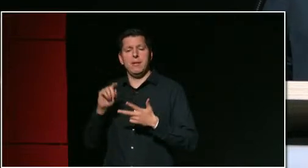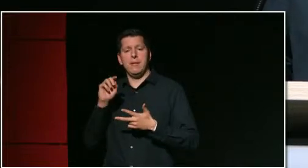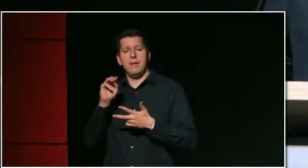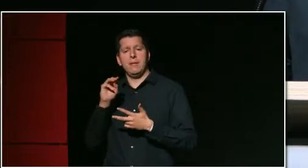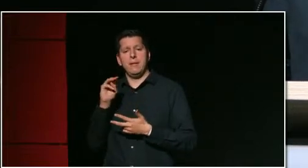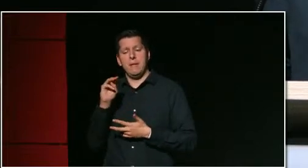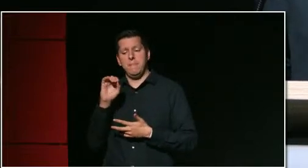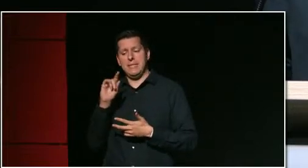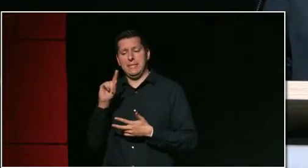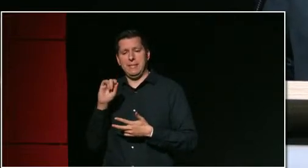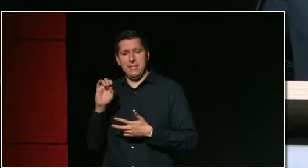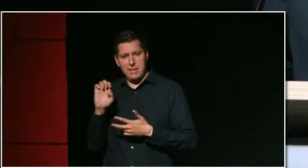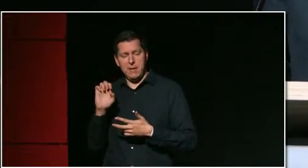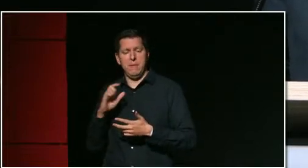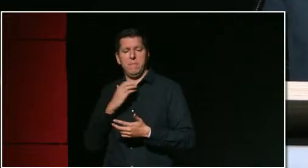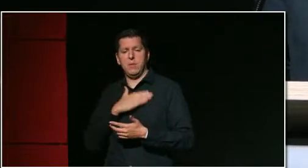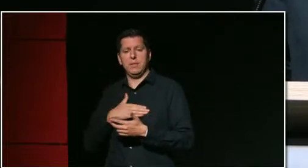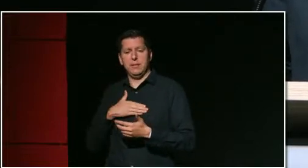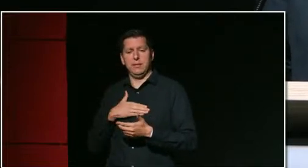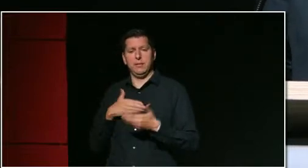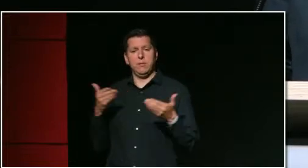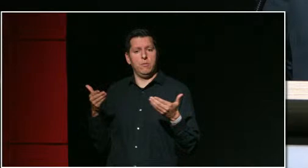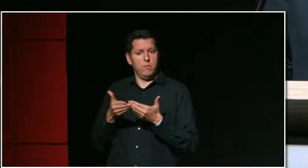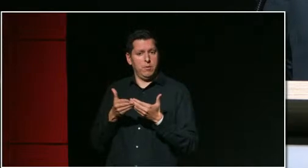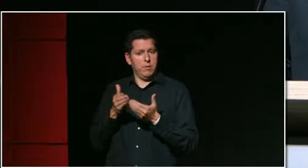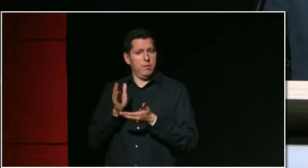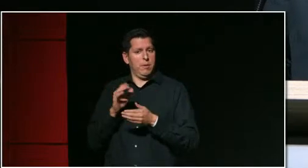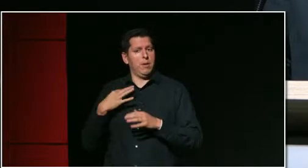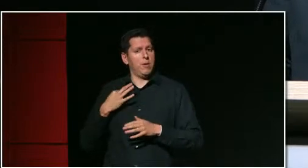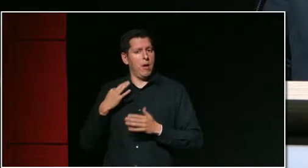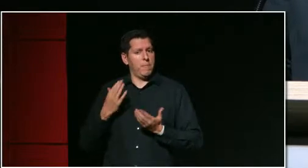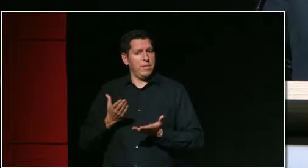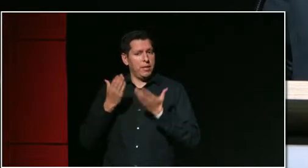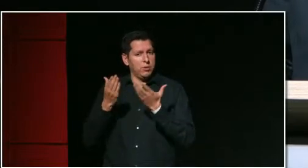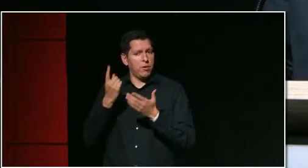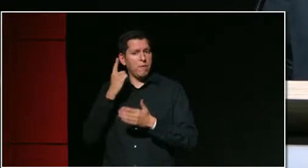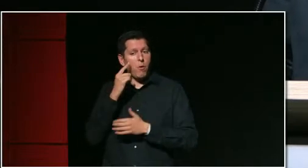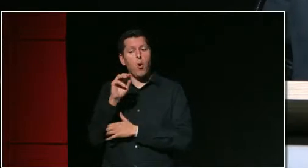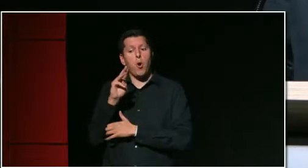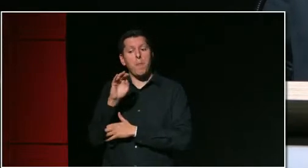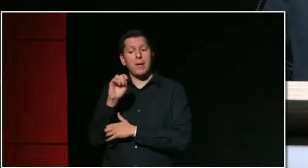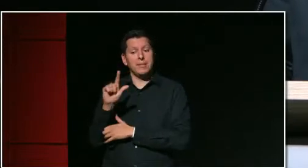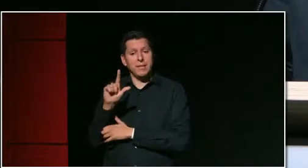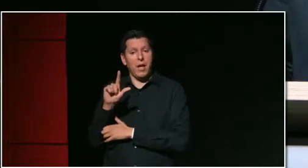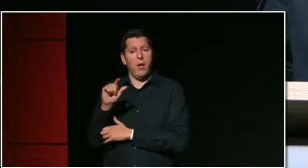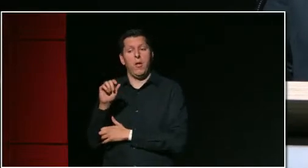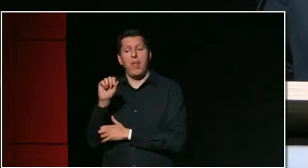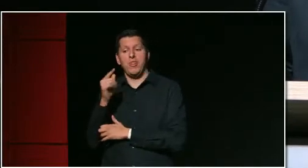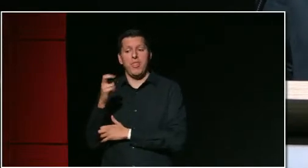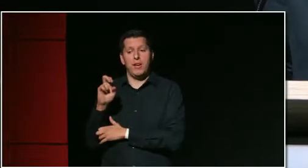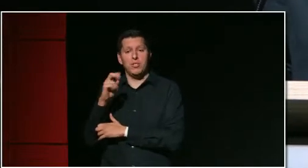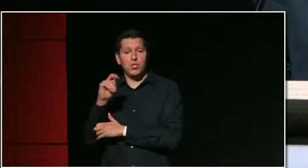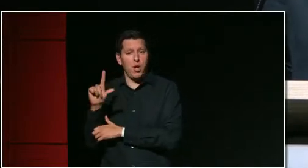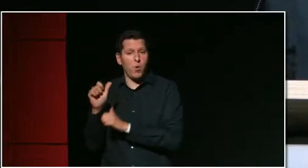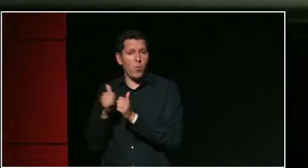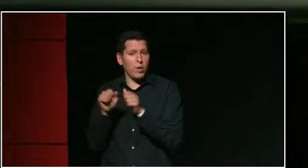Mezey. And would you please bring out the creators and nominees for Marcel the Shell with Shoes On.